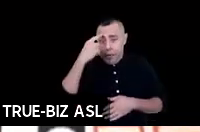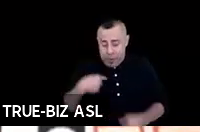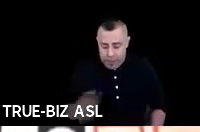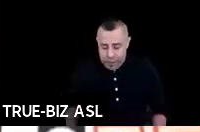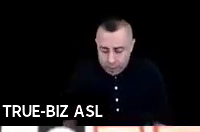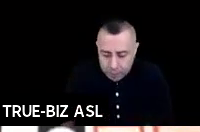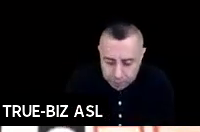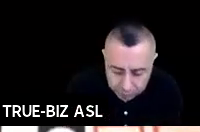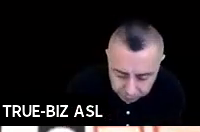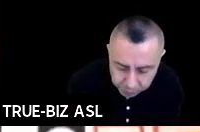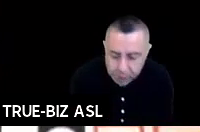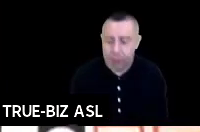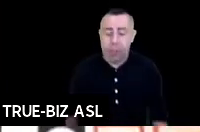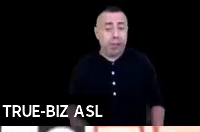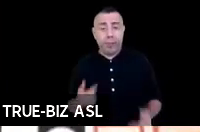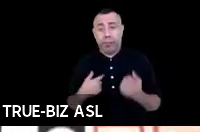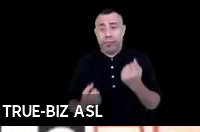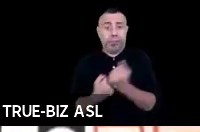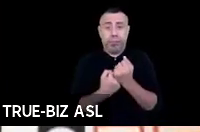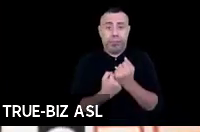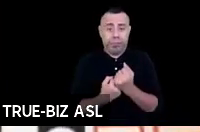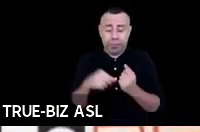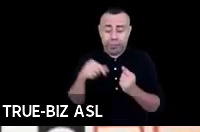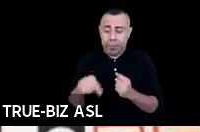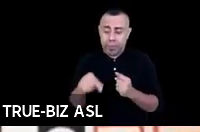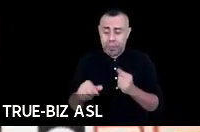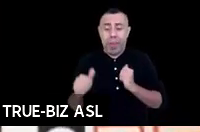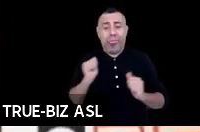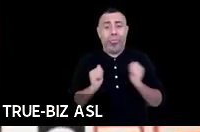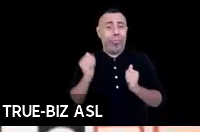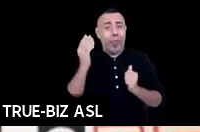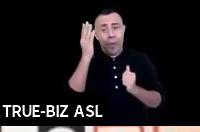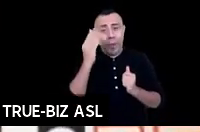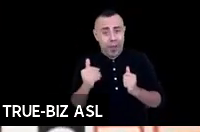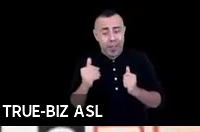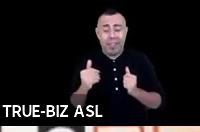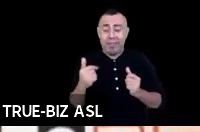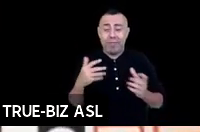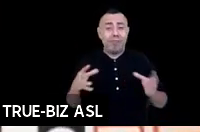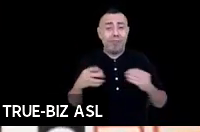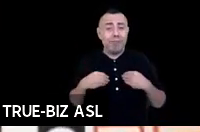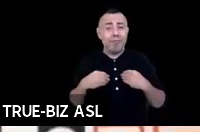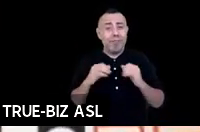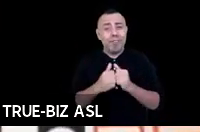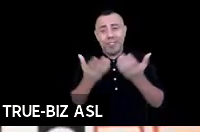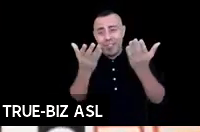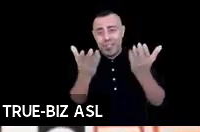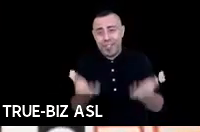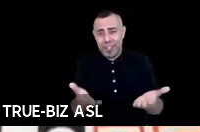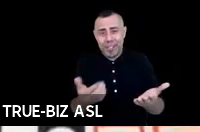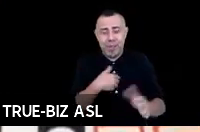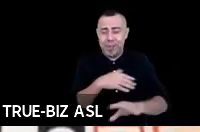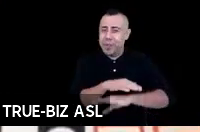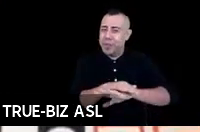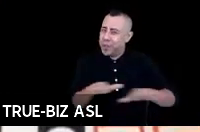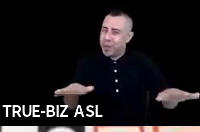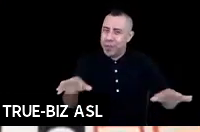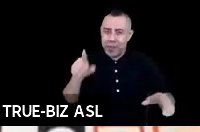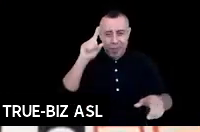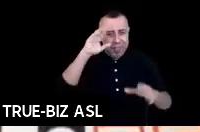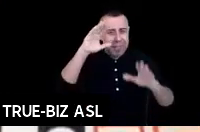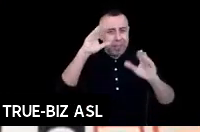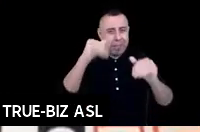come as you are. We're not expecting you to change. We're just expecting you to find some other people who are trying to exist